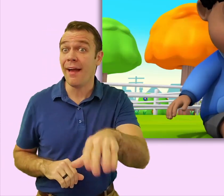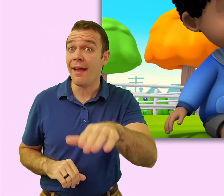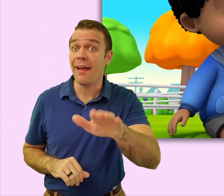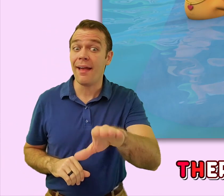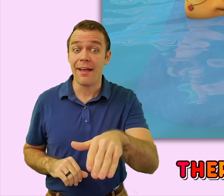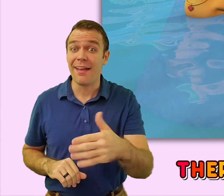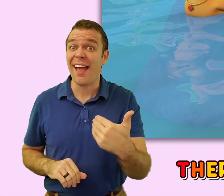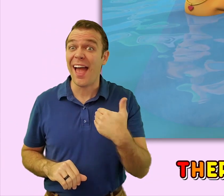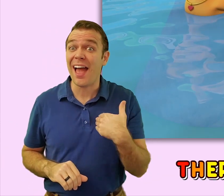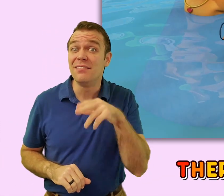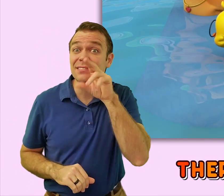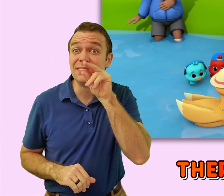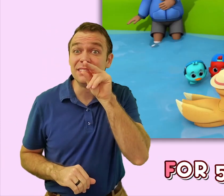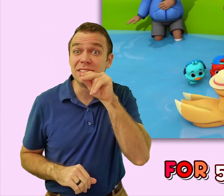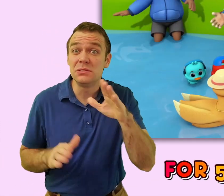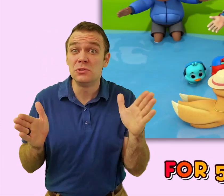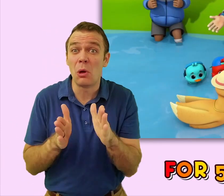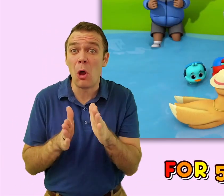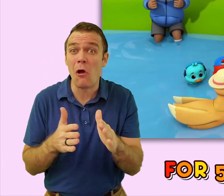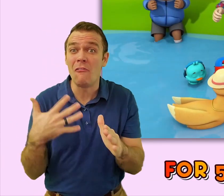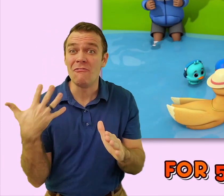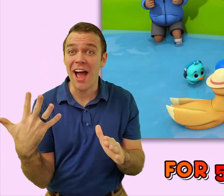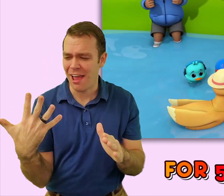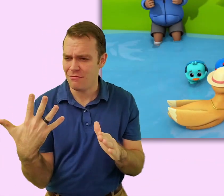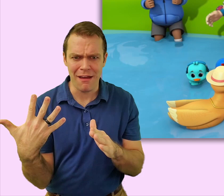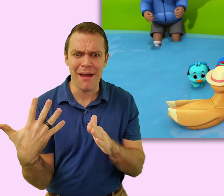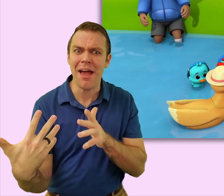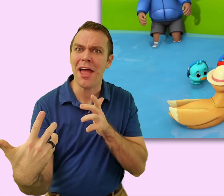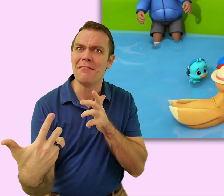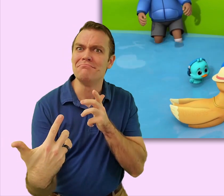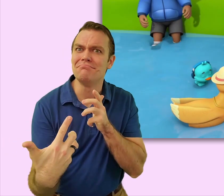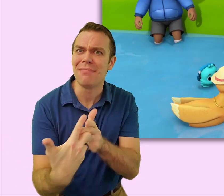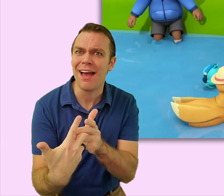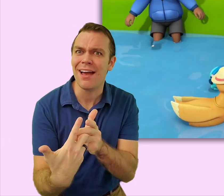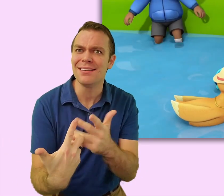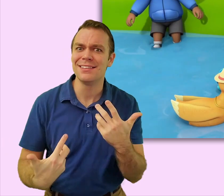neither. Hey, there are 5 little ducks for 5 little boom buddies.